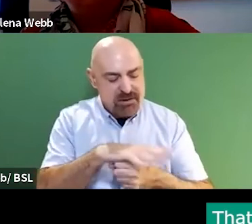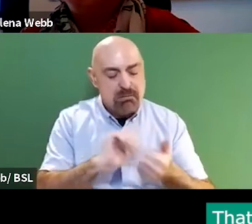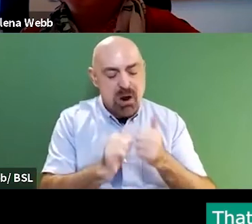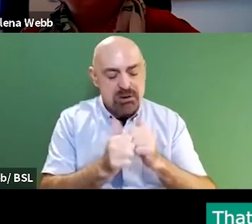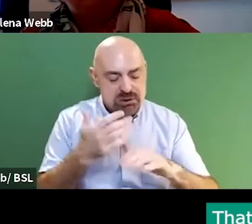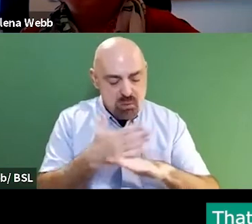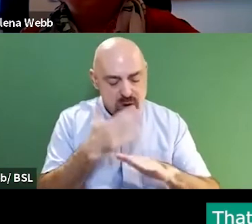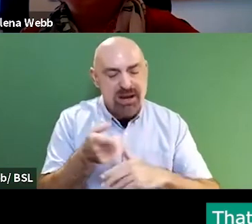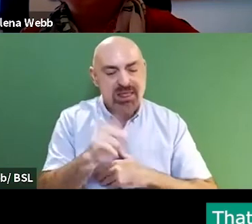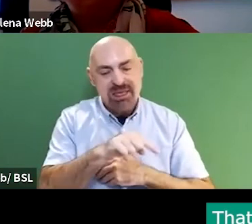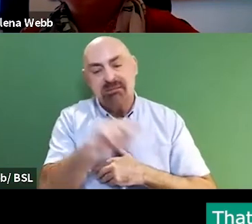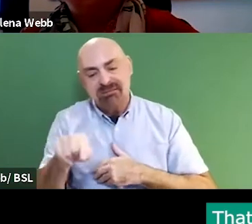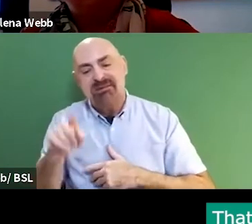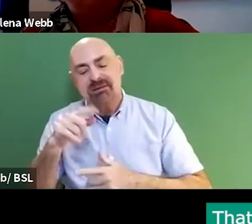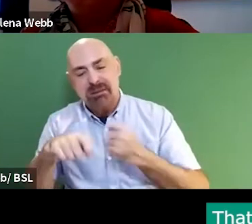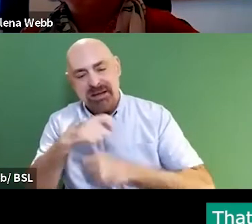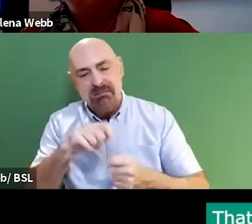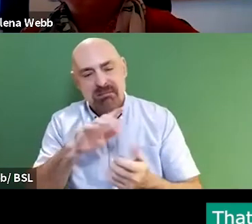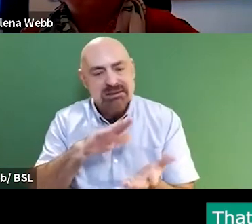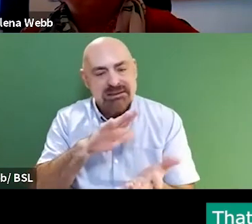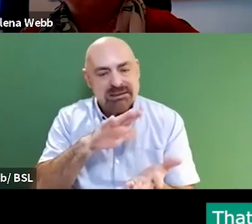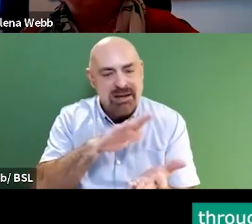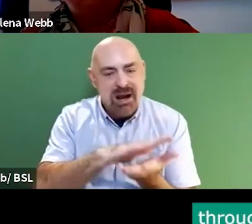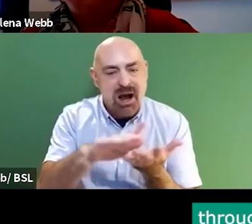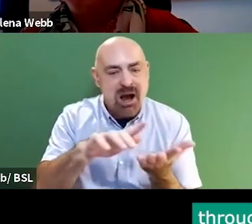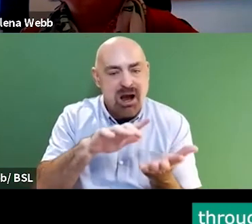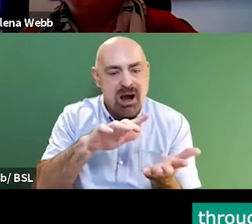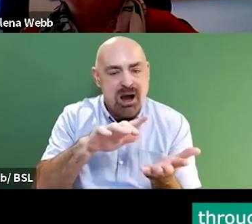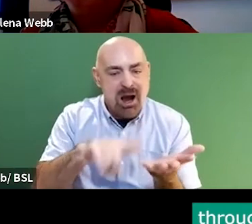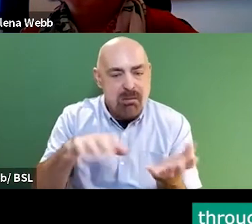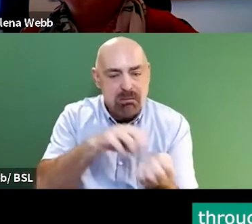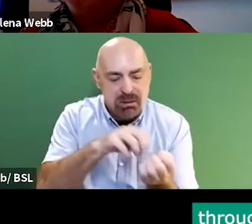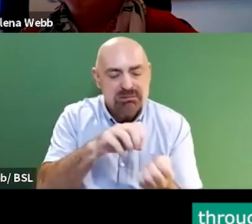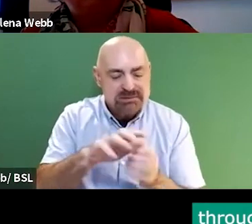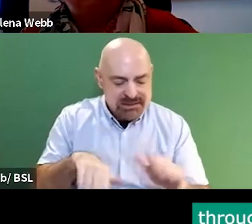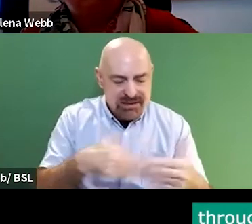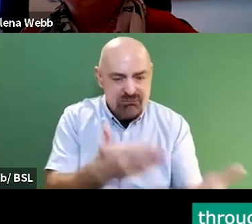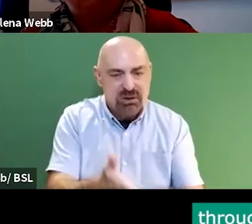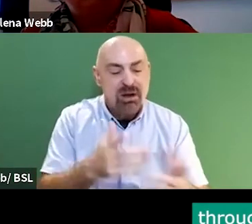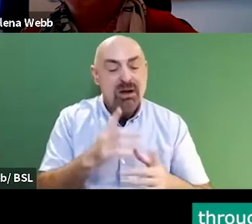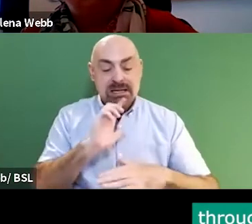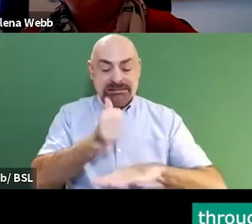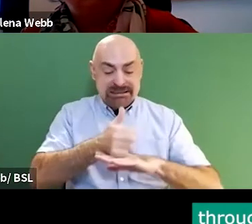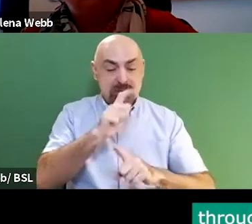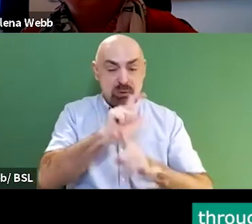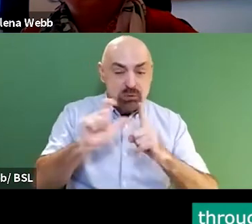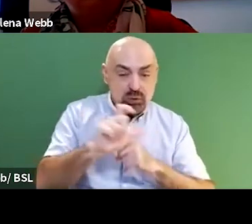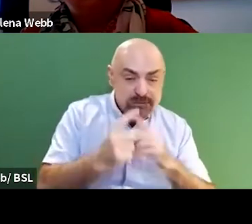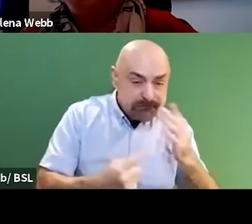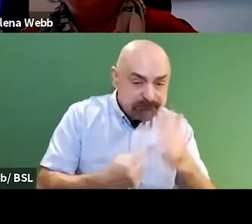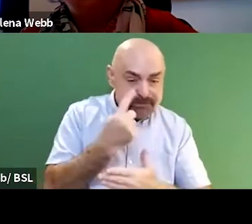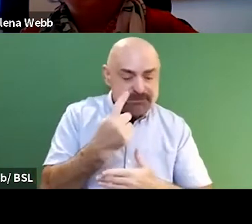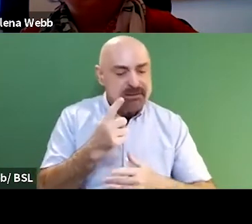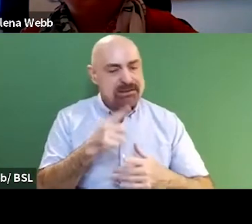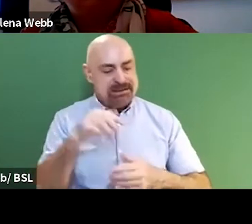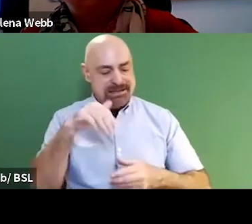Hub delivery. So we held some engagement events through community buildings and communities, but also within our Family